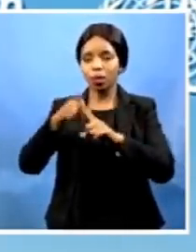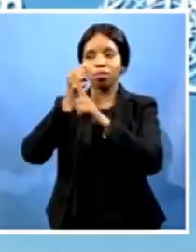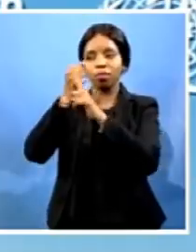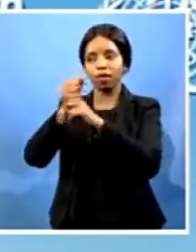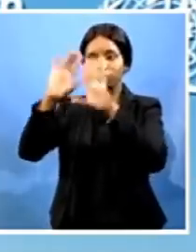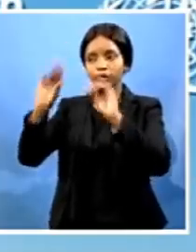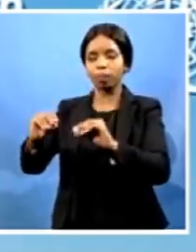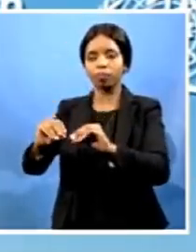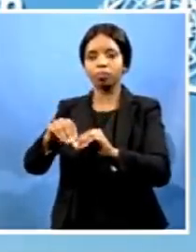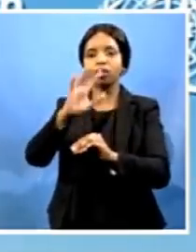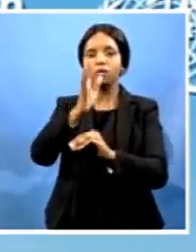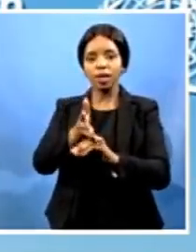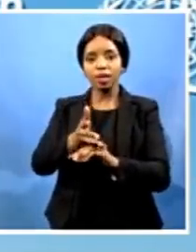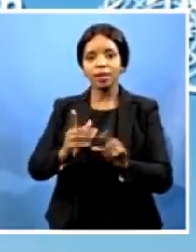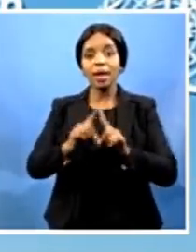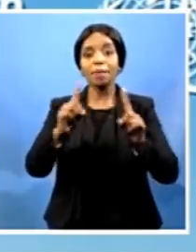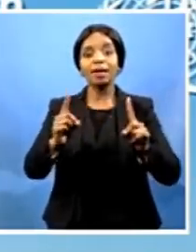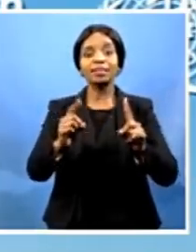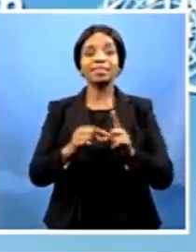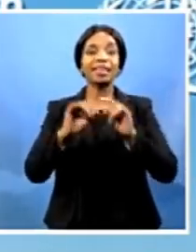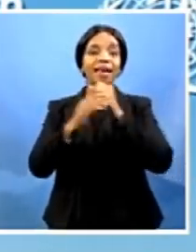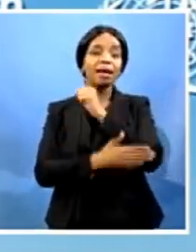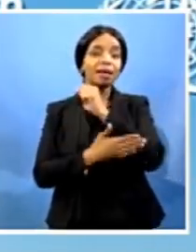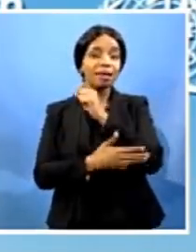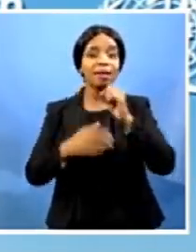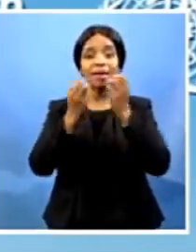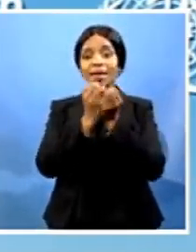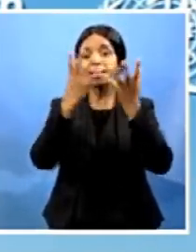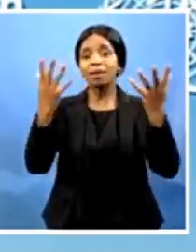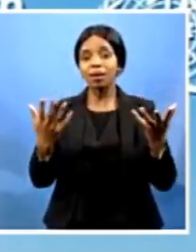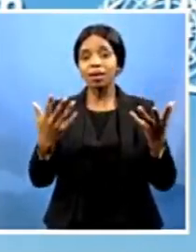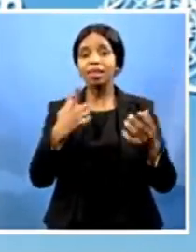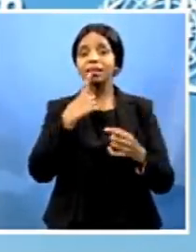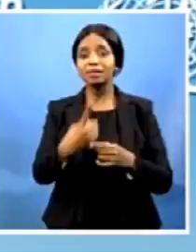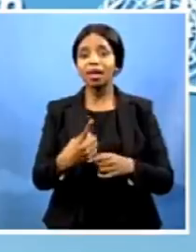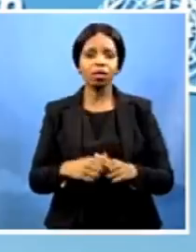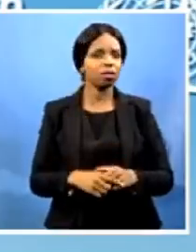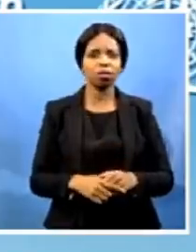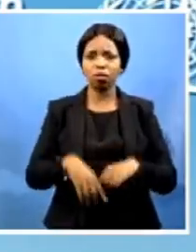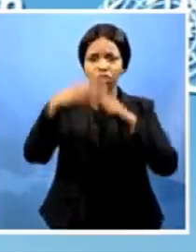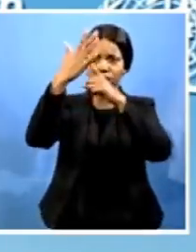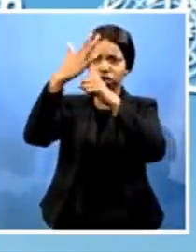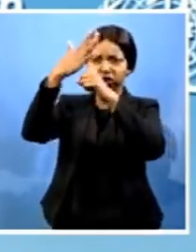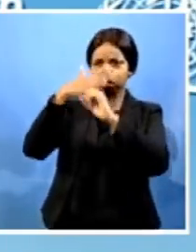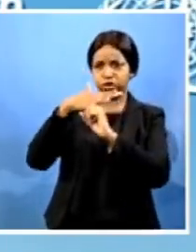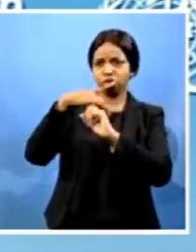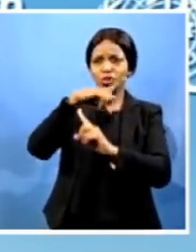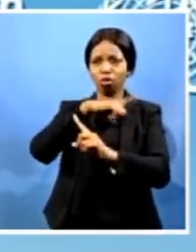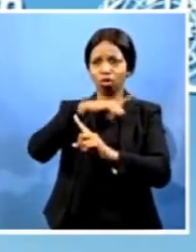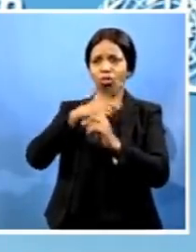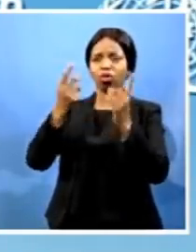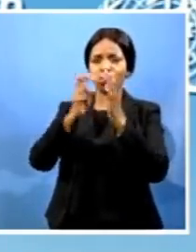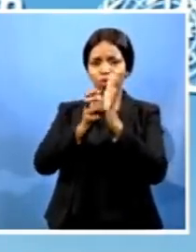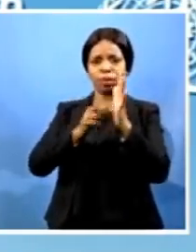countries in all regions about discrimination related to COVID-19. Stigma and discrimination